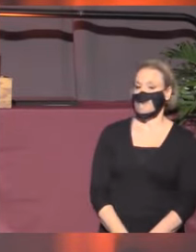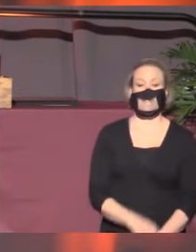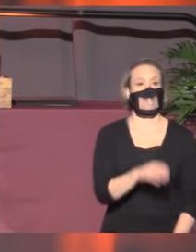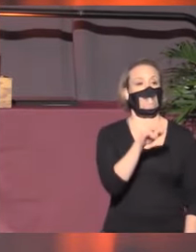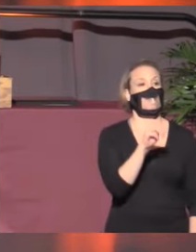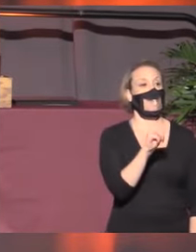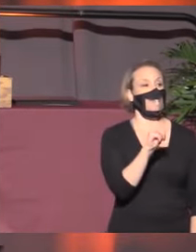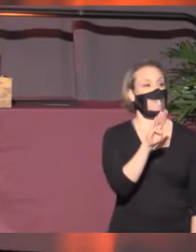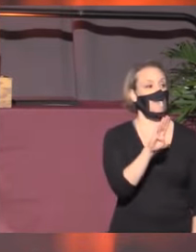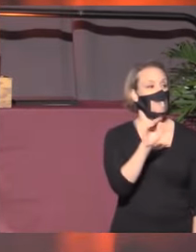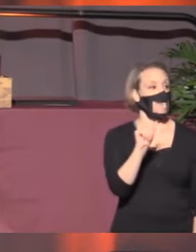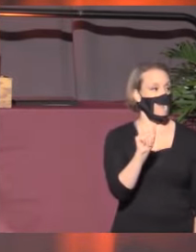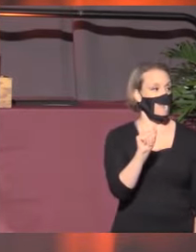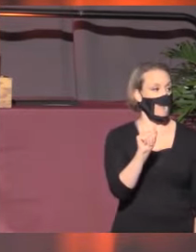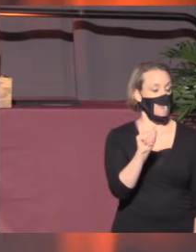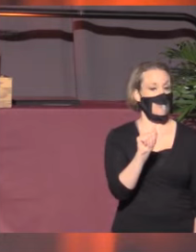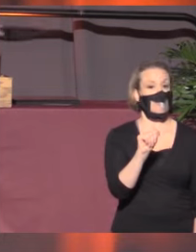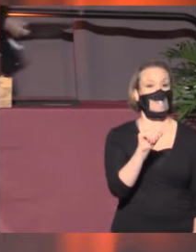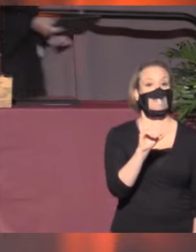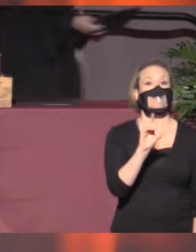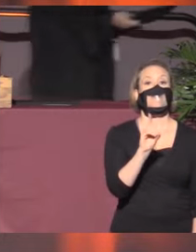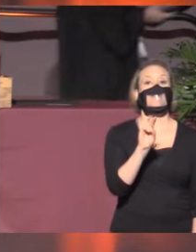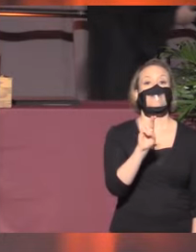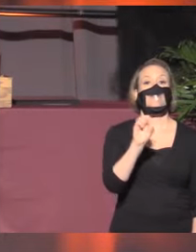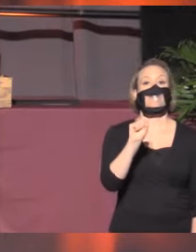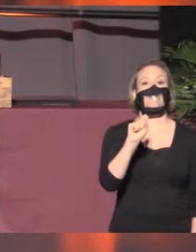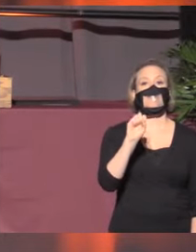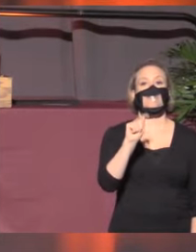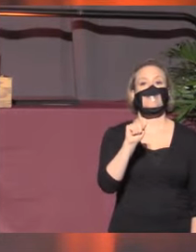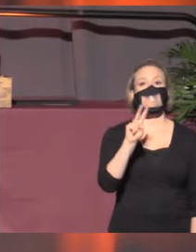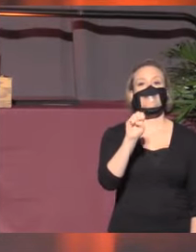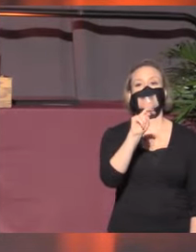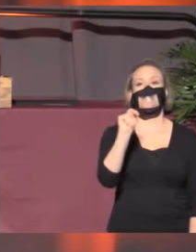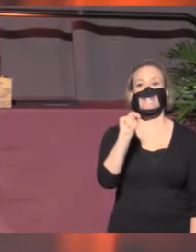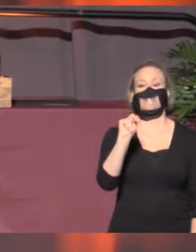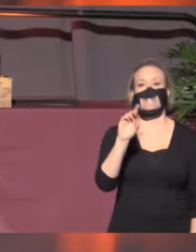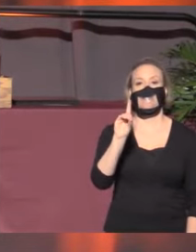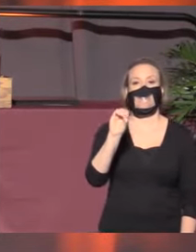Master of Business Administration, Dr. Stephen Douglas Jackson.